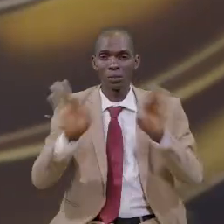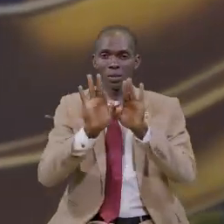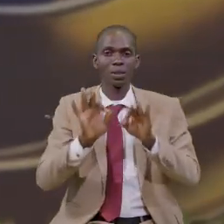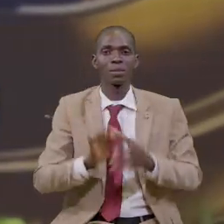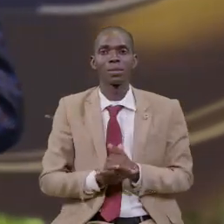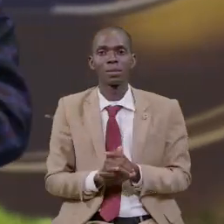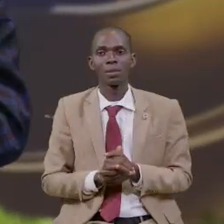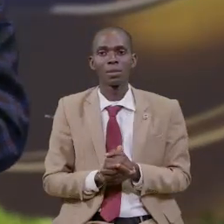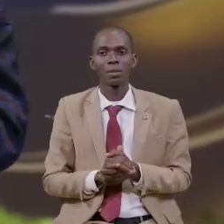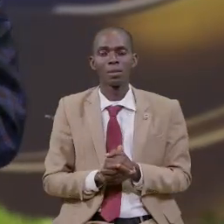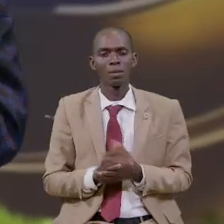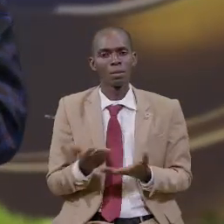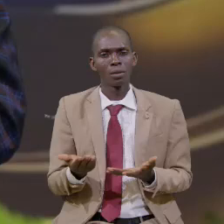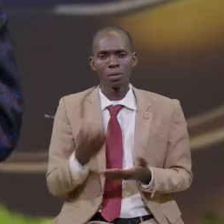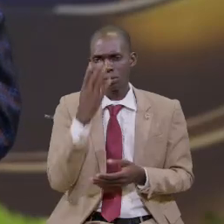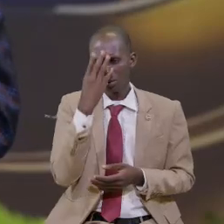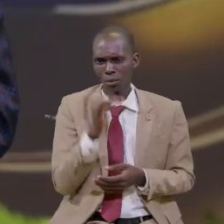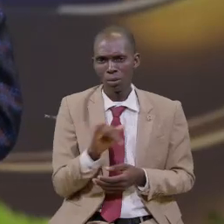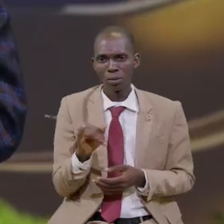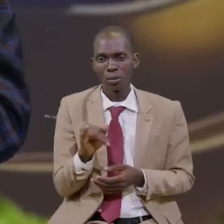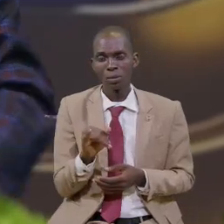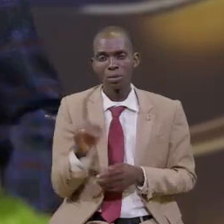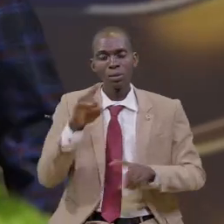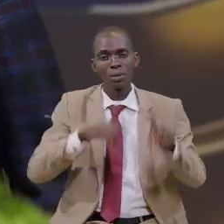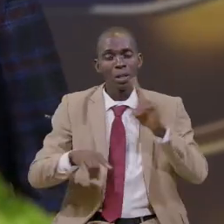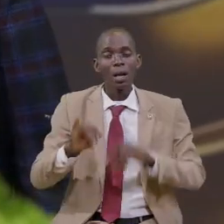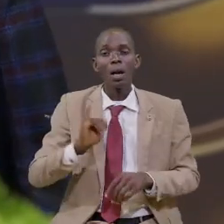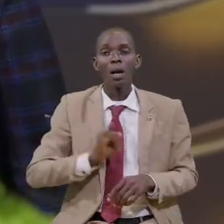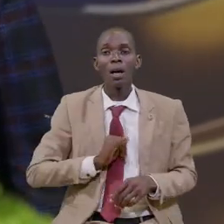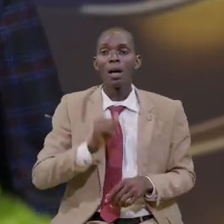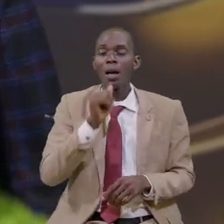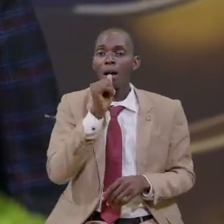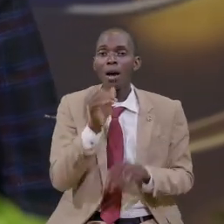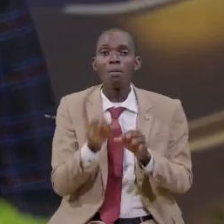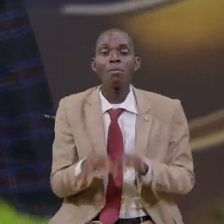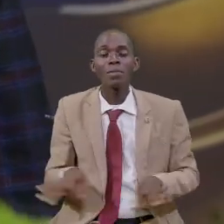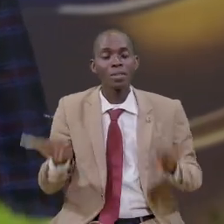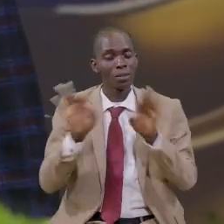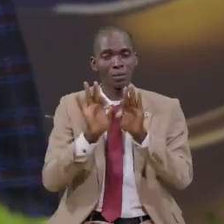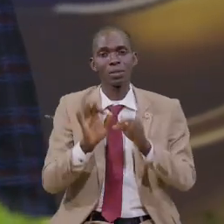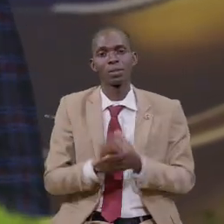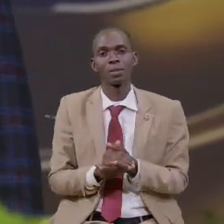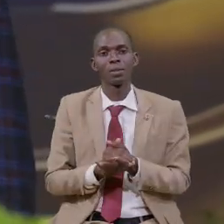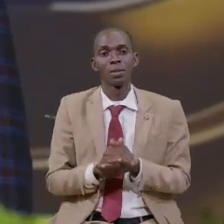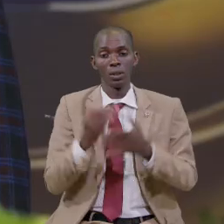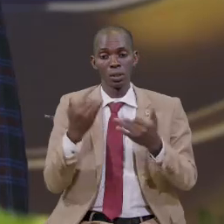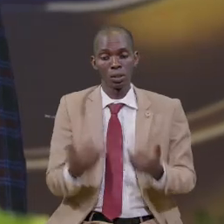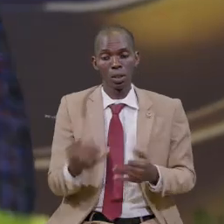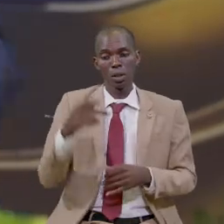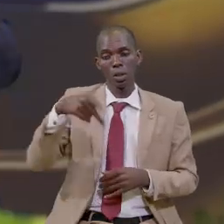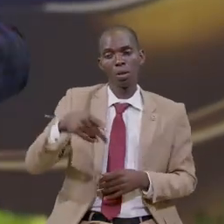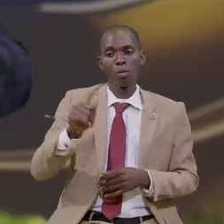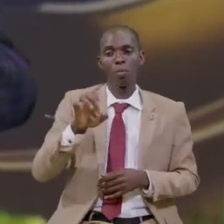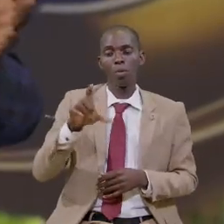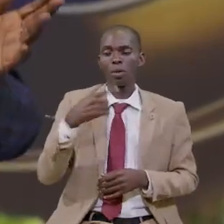Are you there? Say it now. Then he said, let us walk by the same